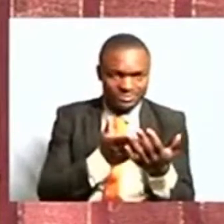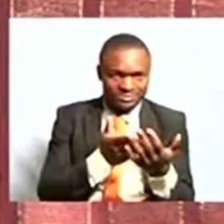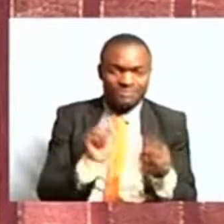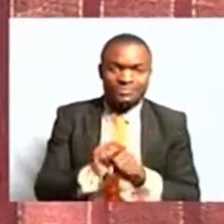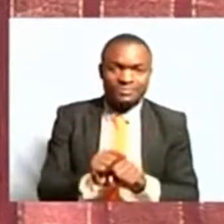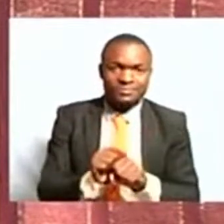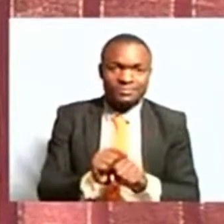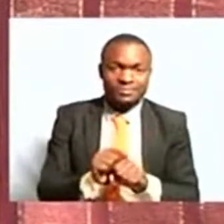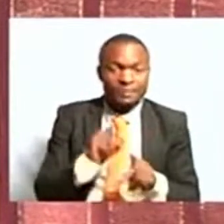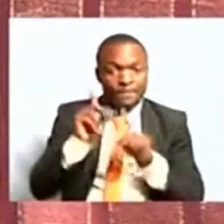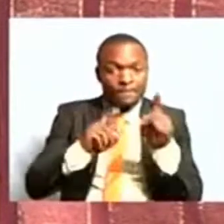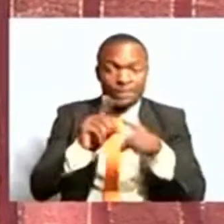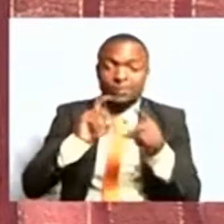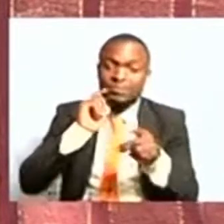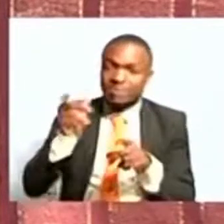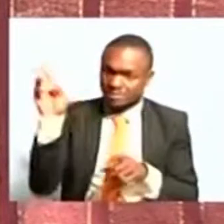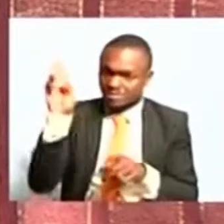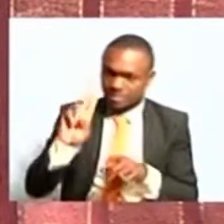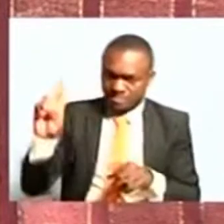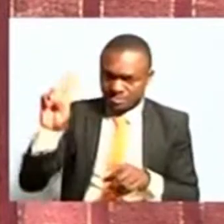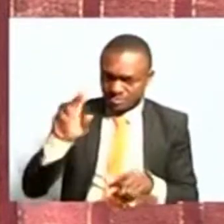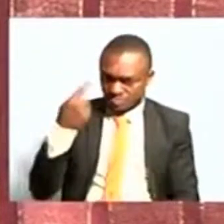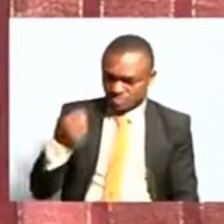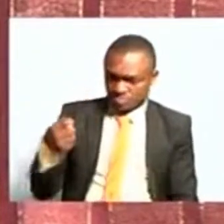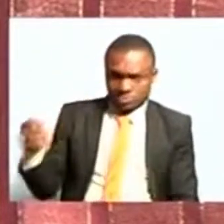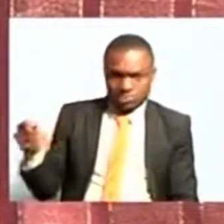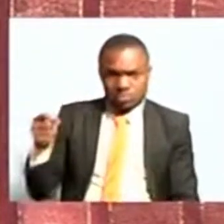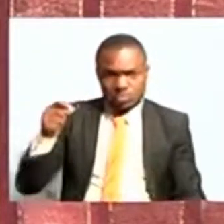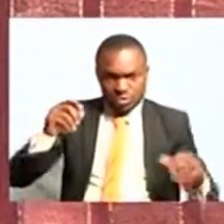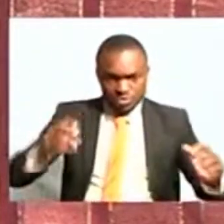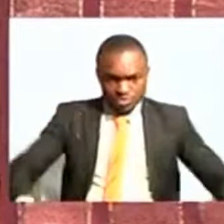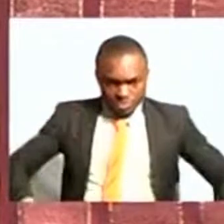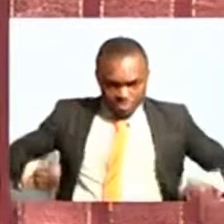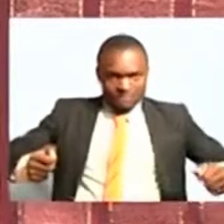devices that people should use, like wheelchairs,